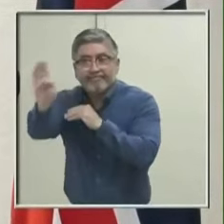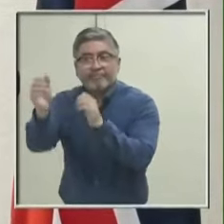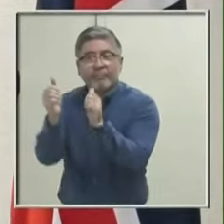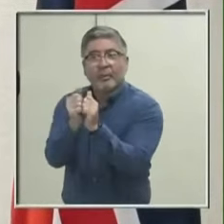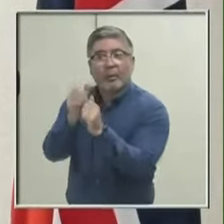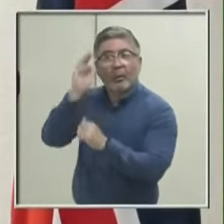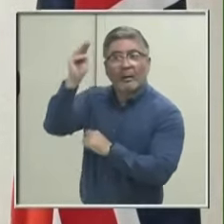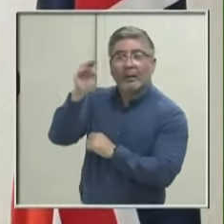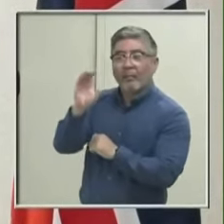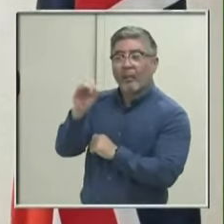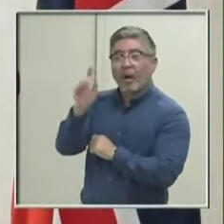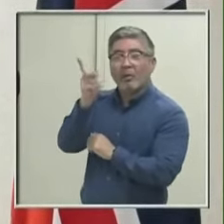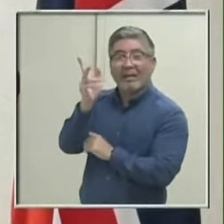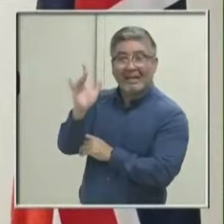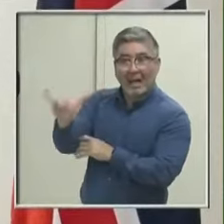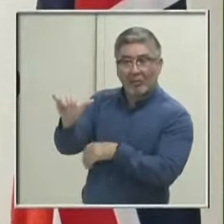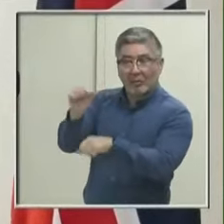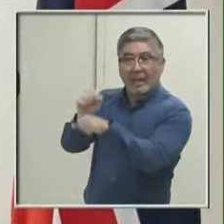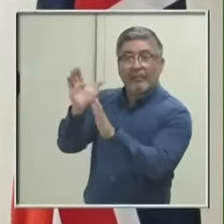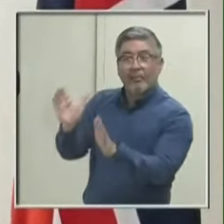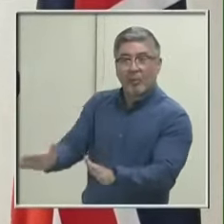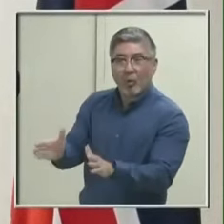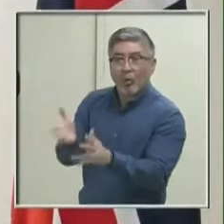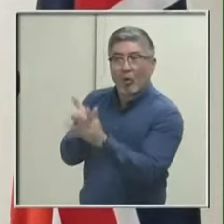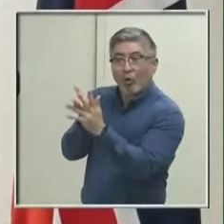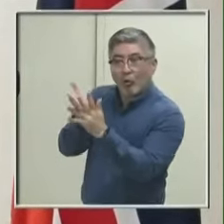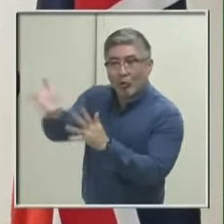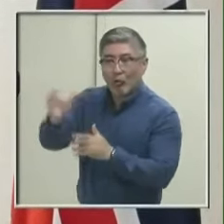county employees through the Corporation Council.